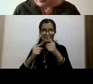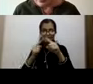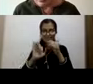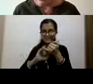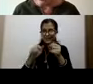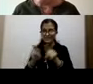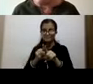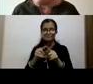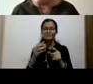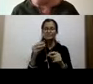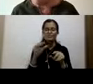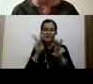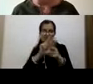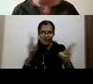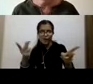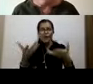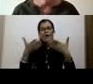That's a leopard cat with kittens.